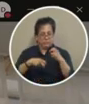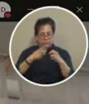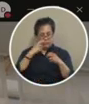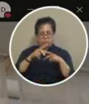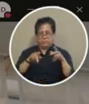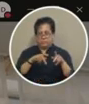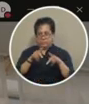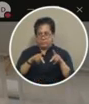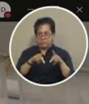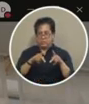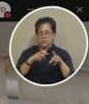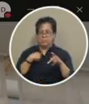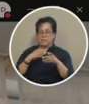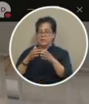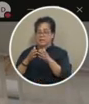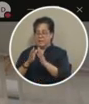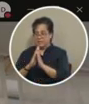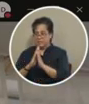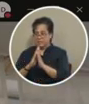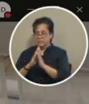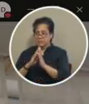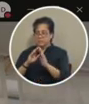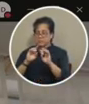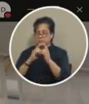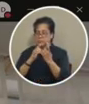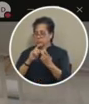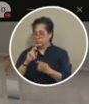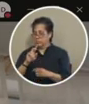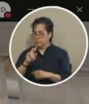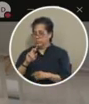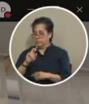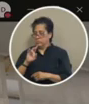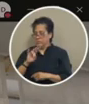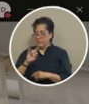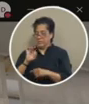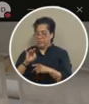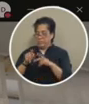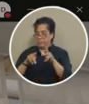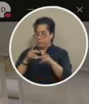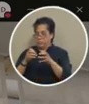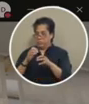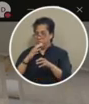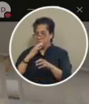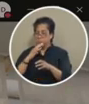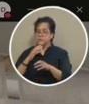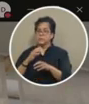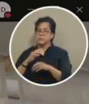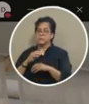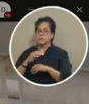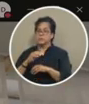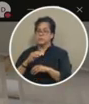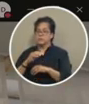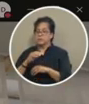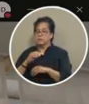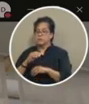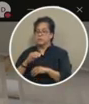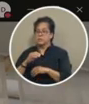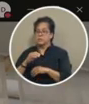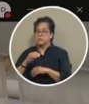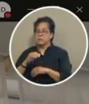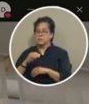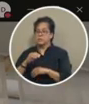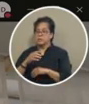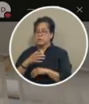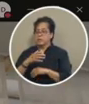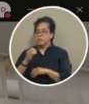So I would actually ask Mr. Rivera if there are some people who want to speak and they're a little confused about the process, maybe get their phone